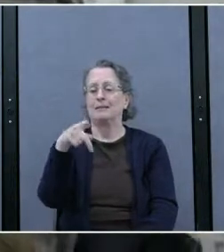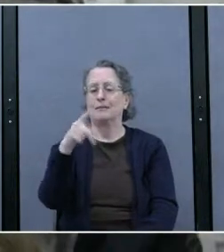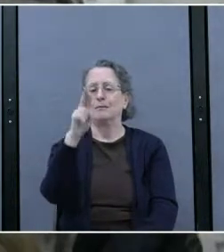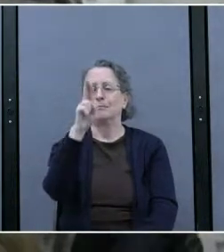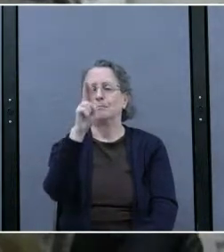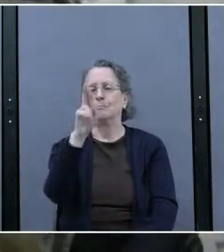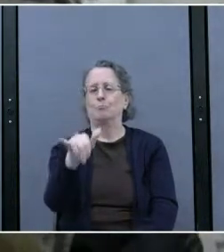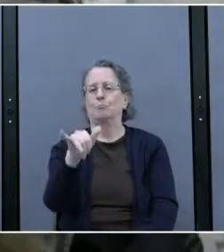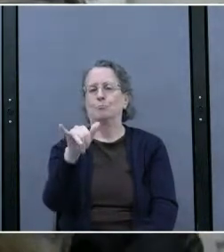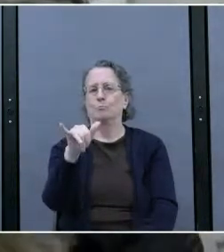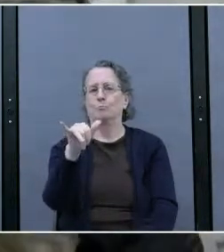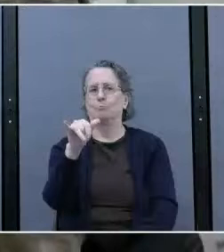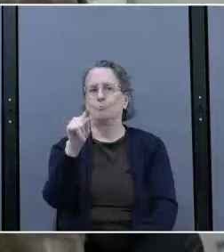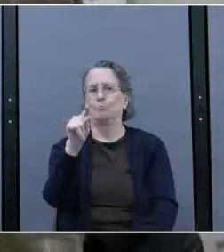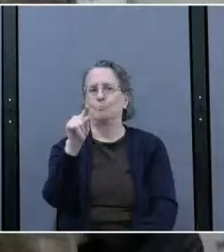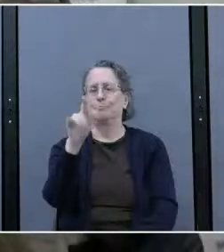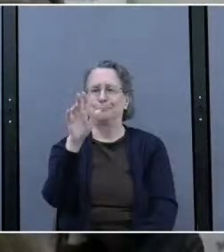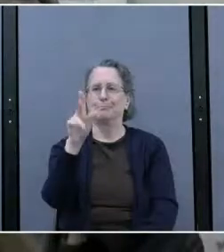I would like to first